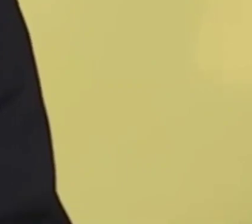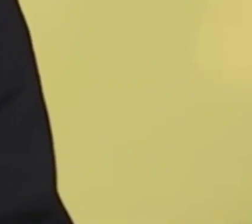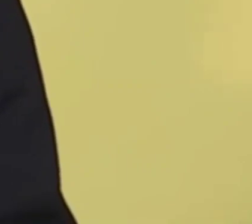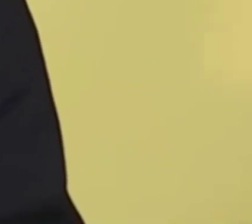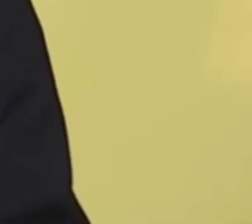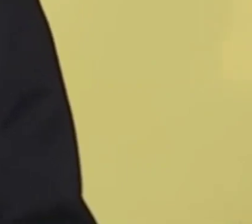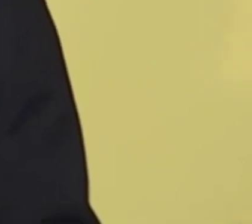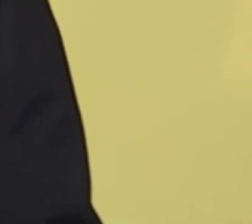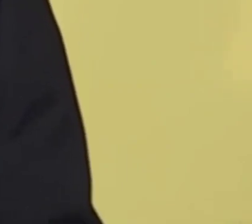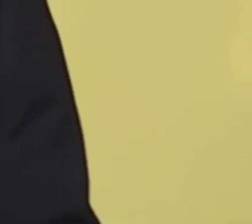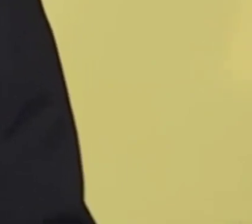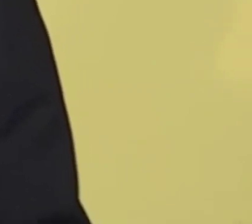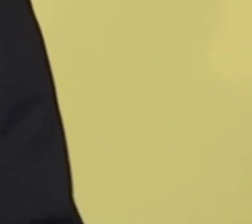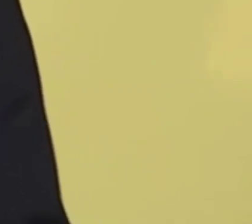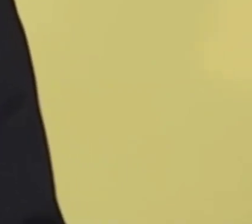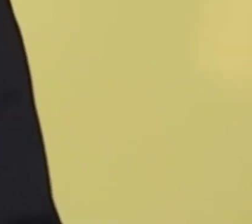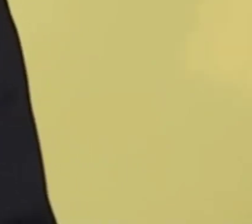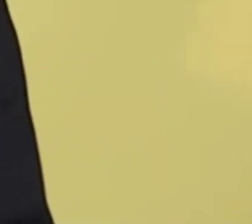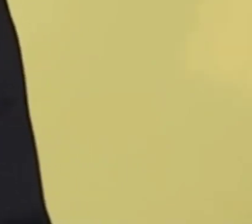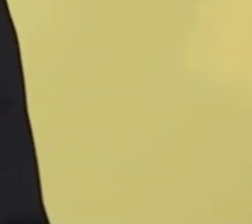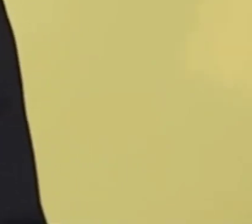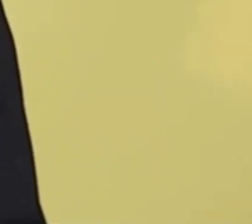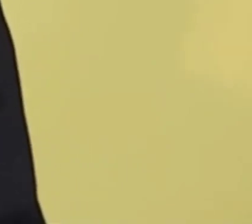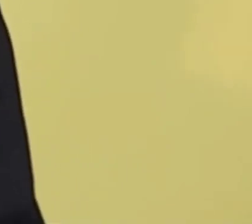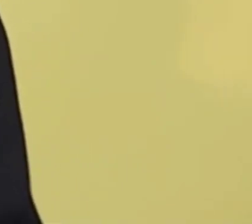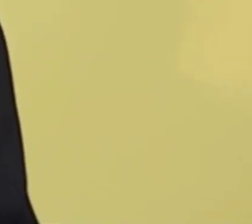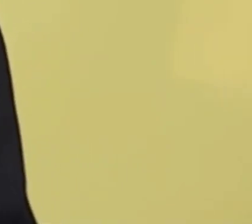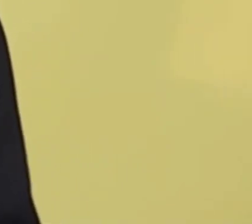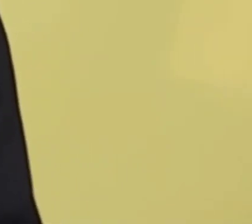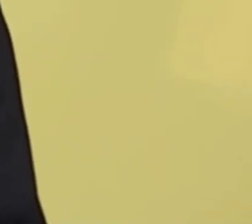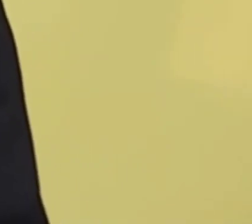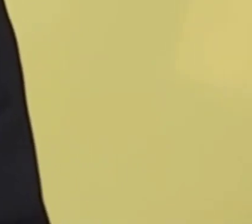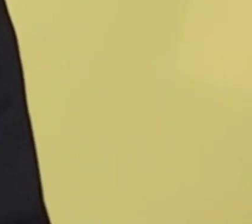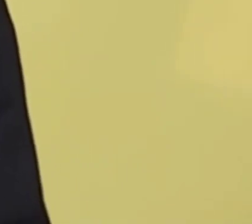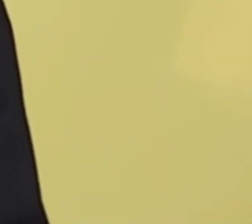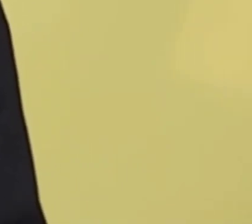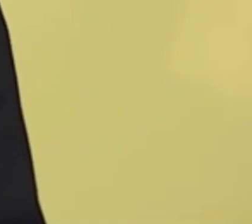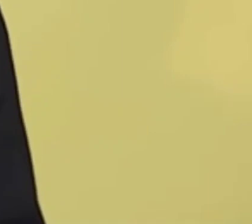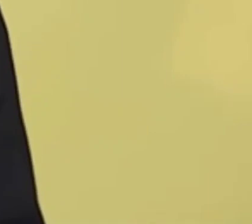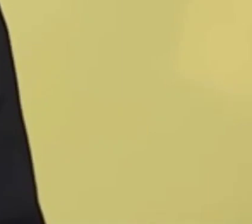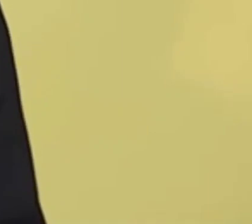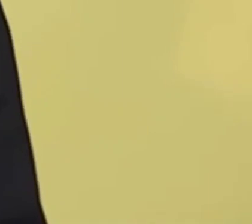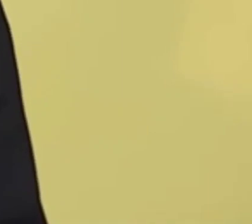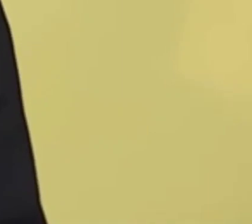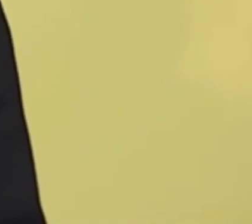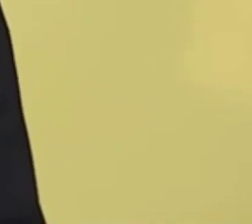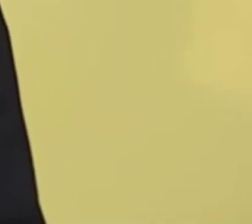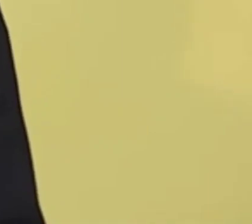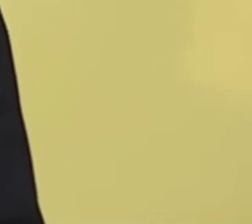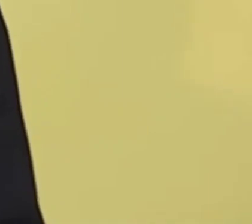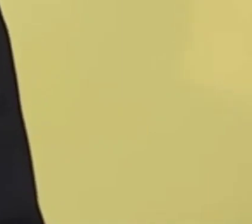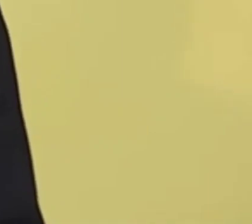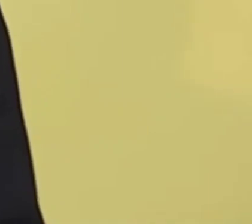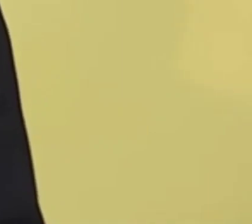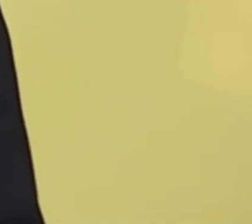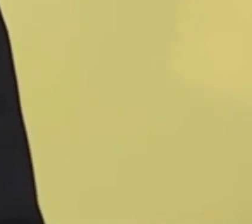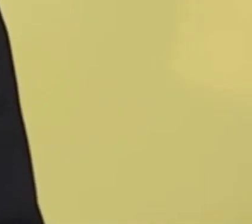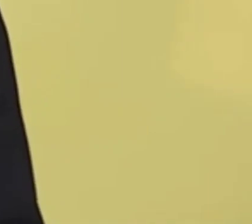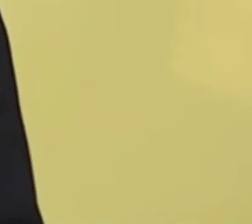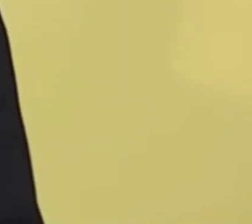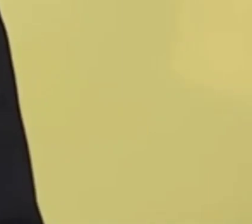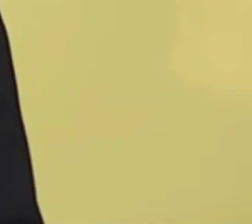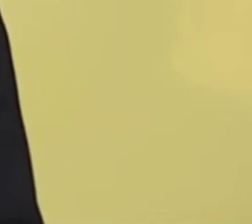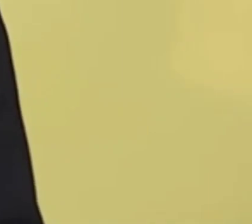we want to build a partnership between brics and Africa so that our continent can unlock opportunities for